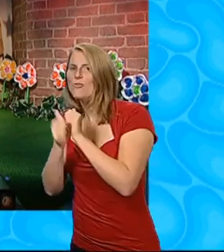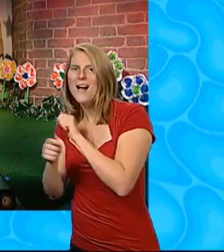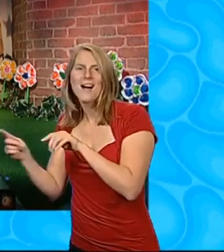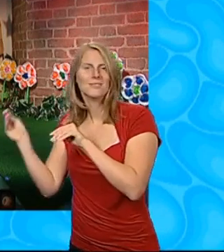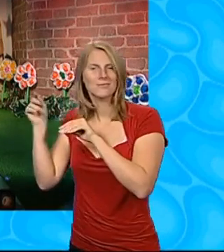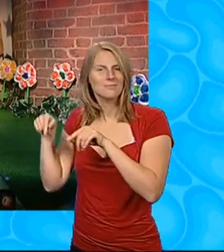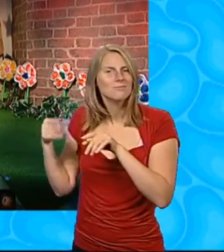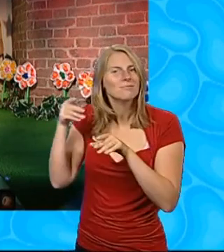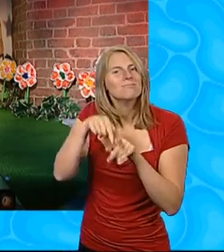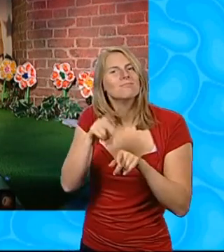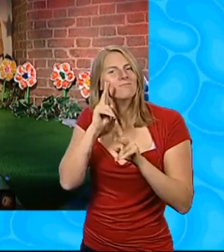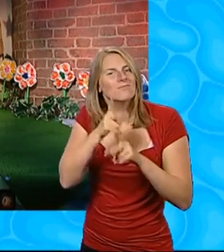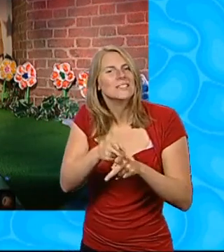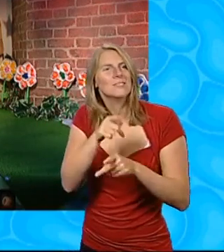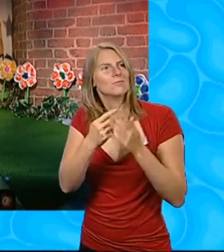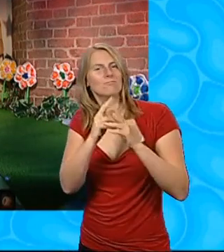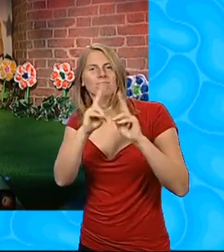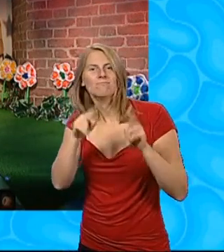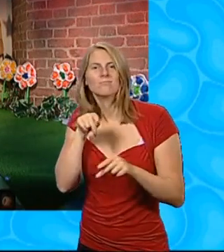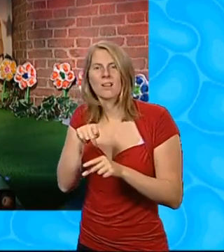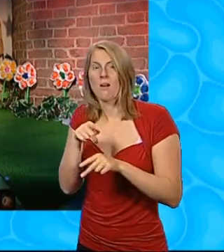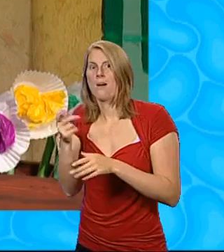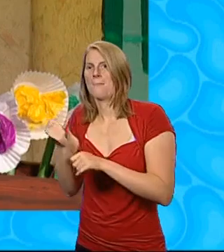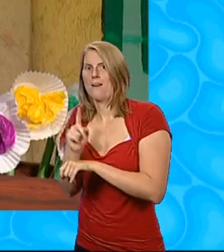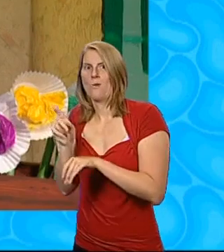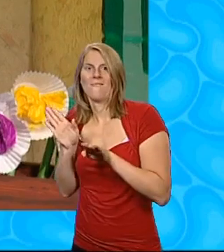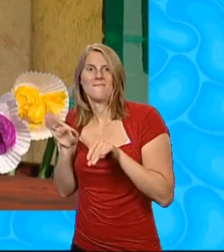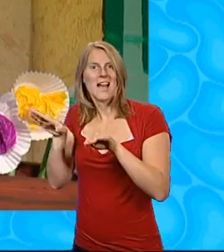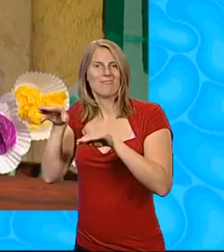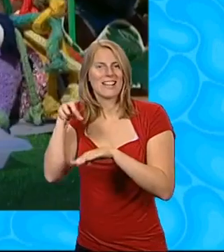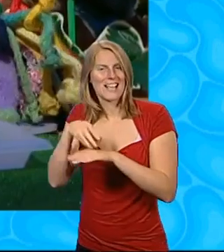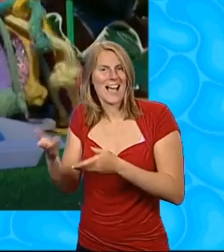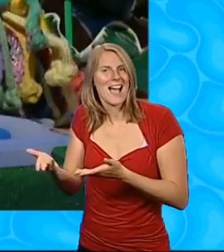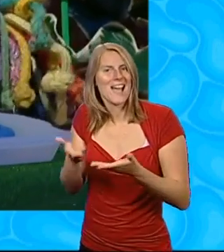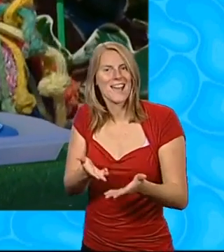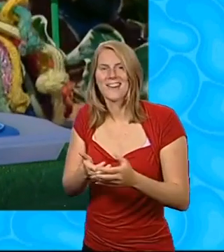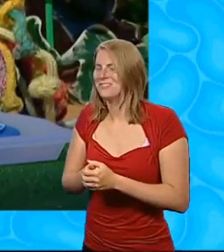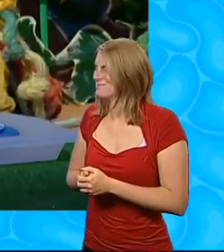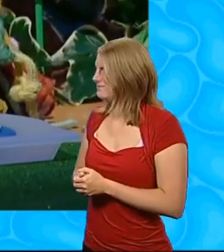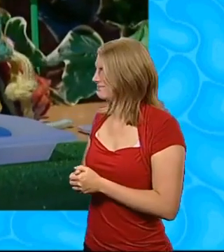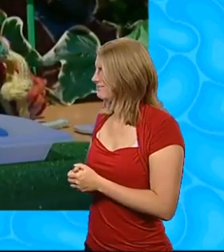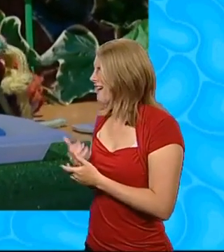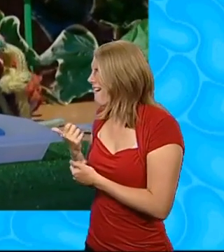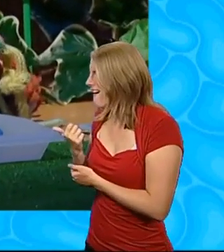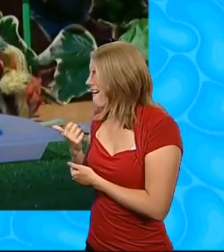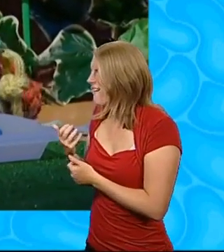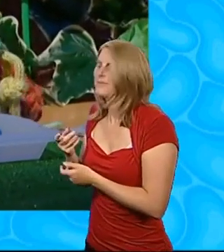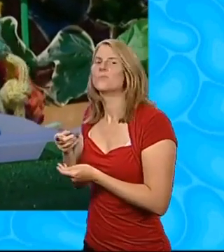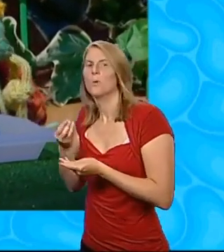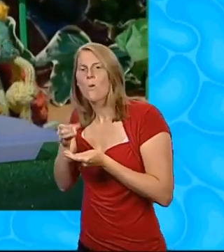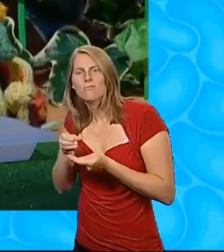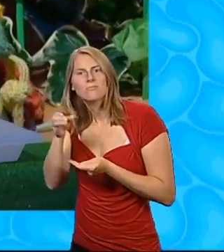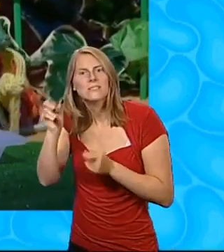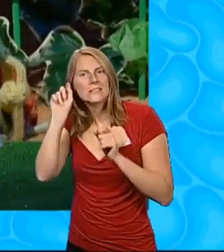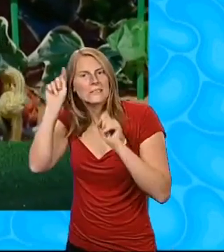friends, and she made them fairy cakes. Hey! Here you are, Scribble. Take Oh, one yeah. for you there. Got it? Got